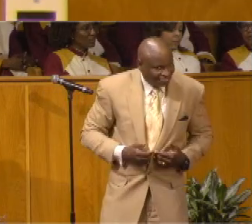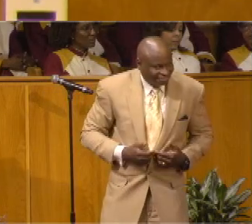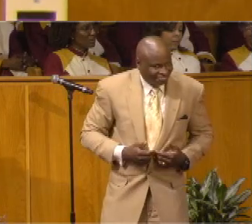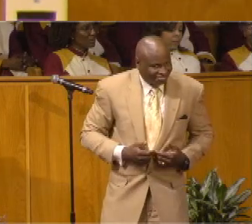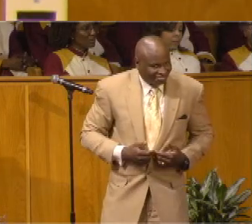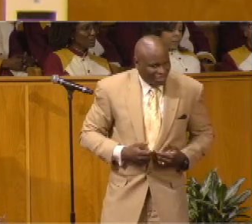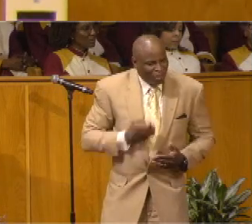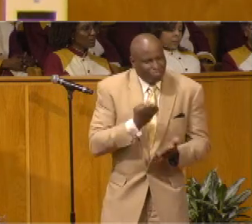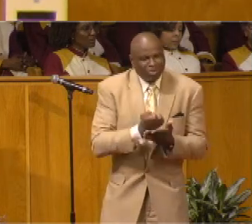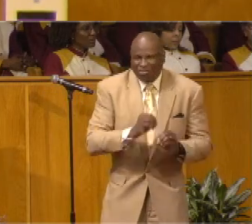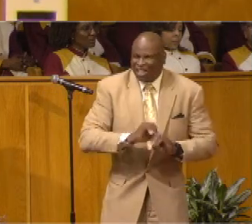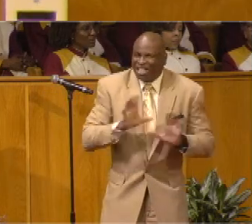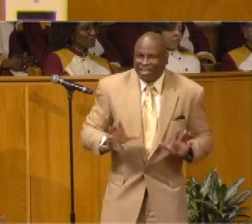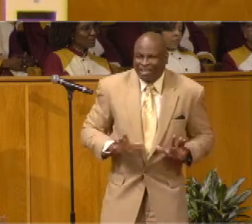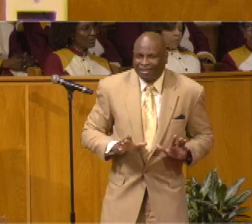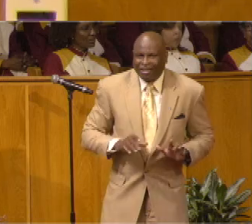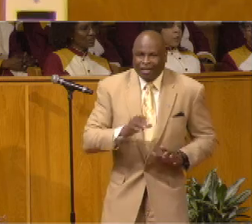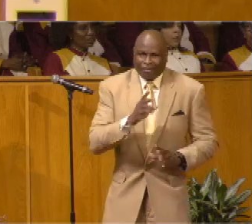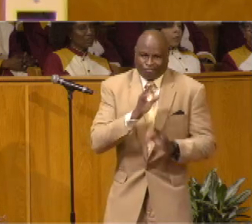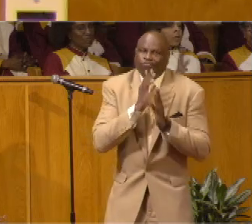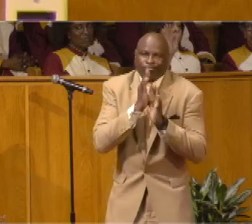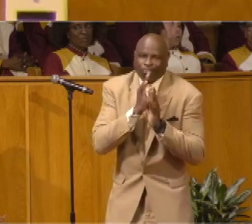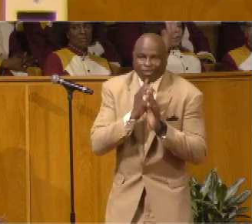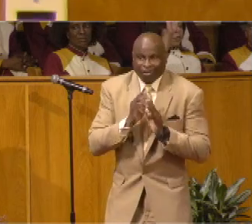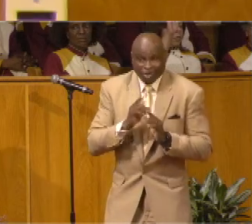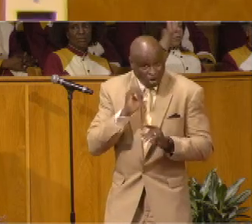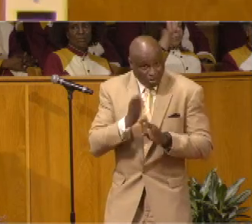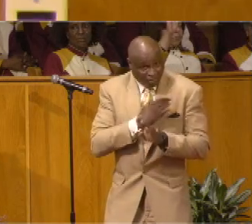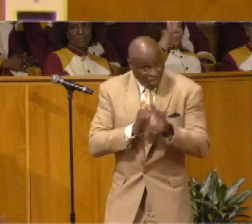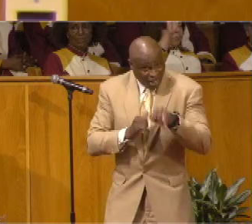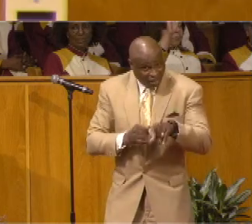able to prove it by speaking in tongues?